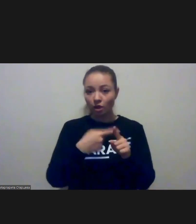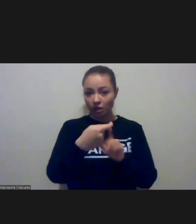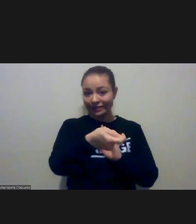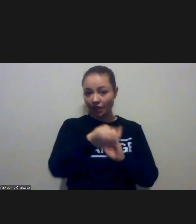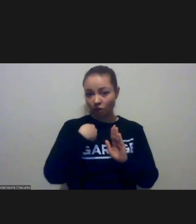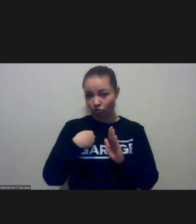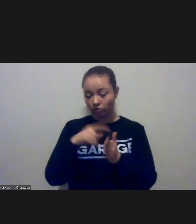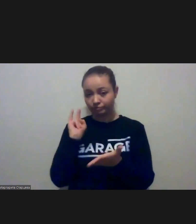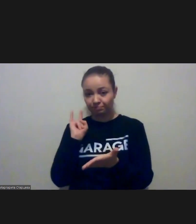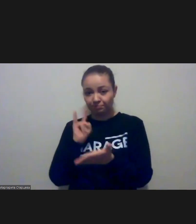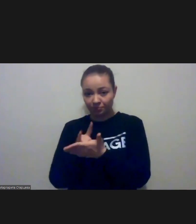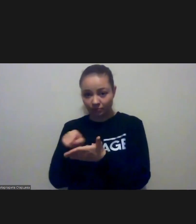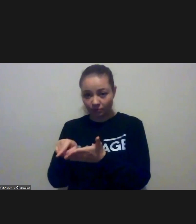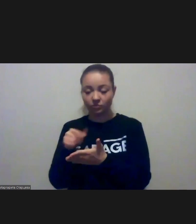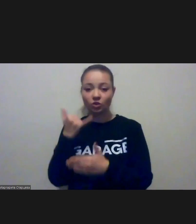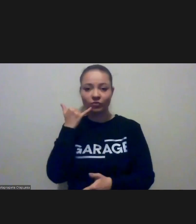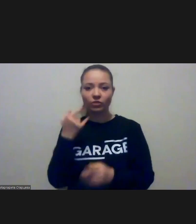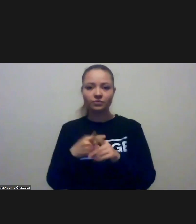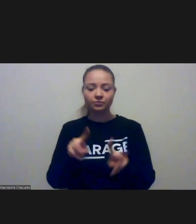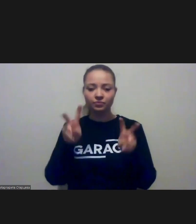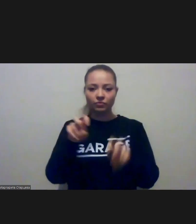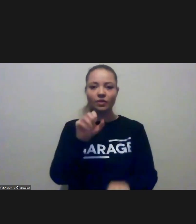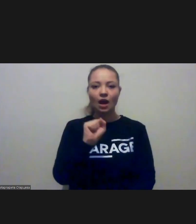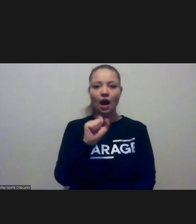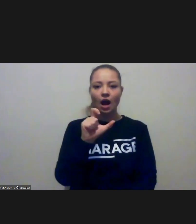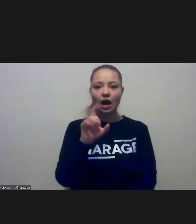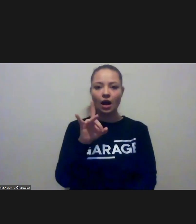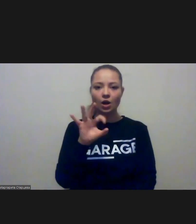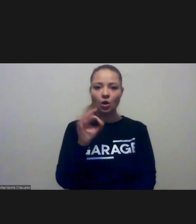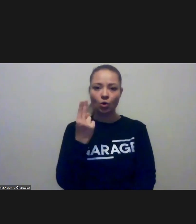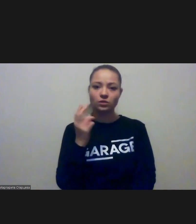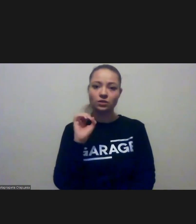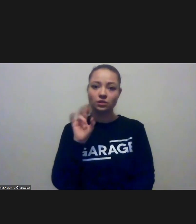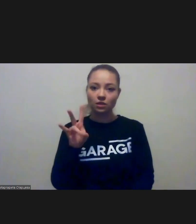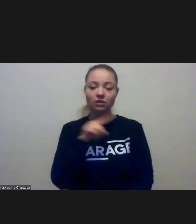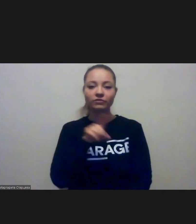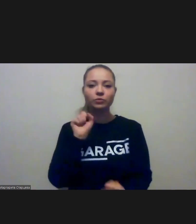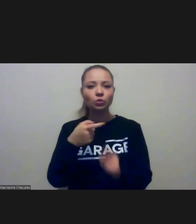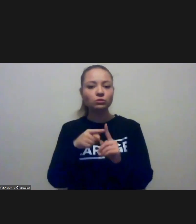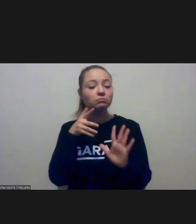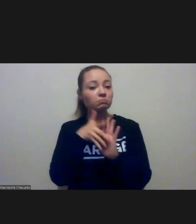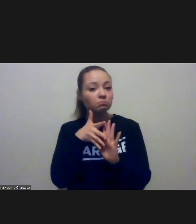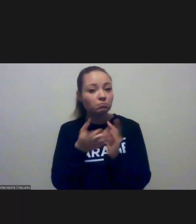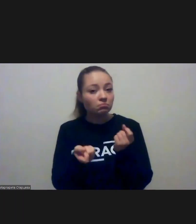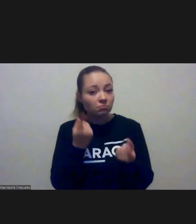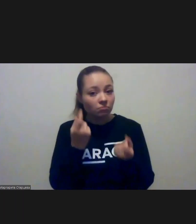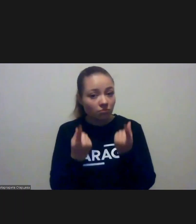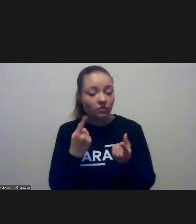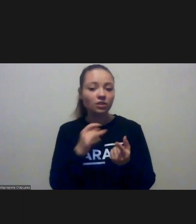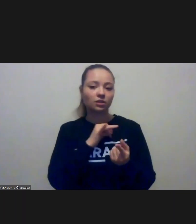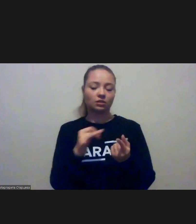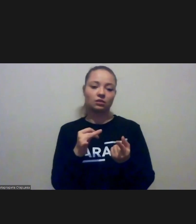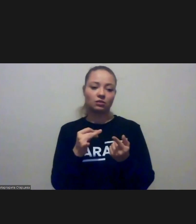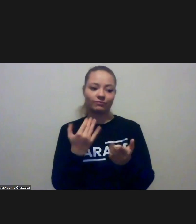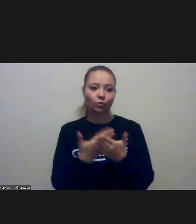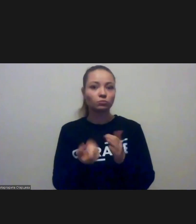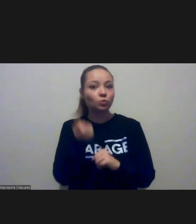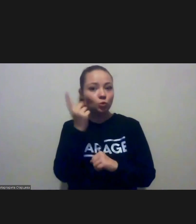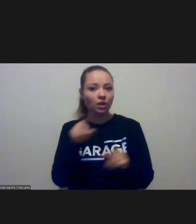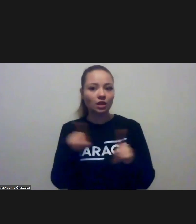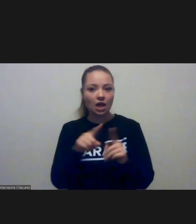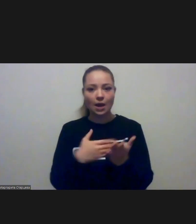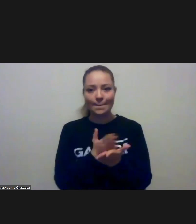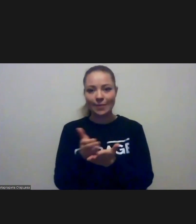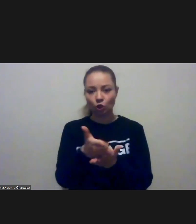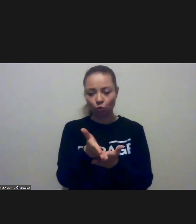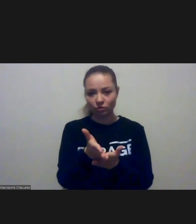It's called Aerocene. You can play around and you can start to calculate it, how to travel around the world